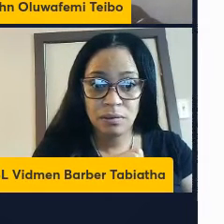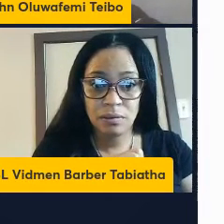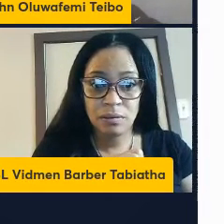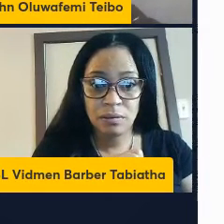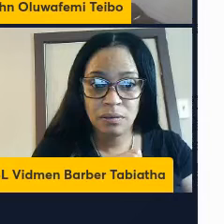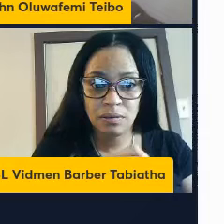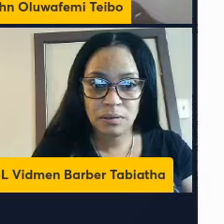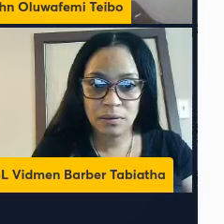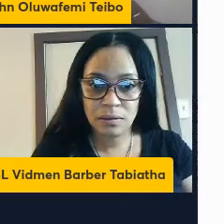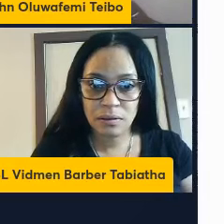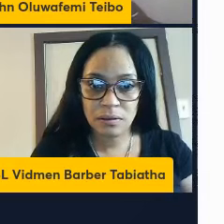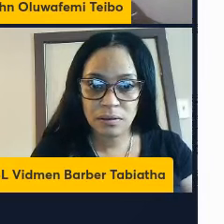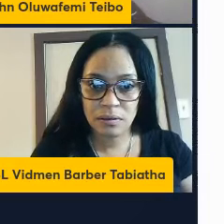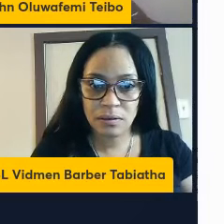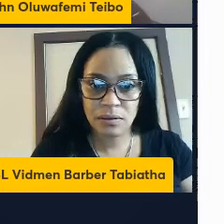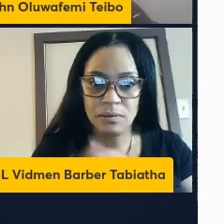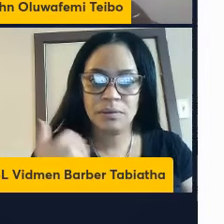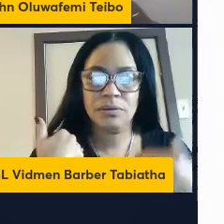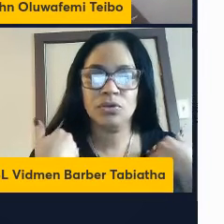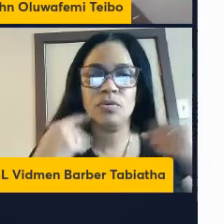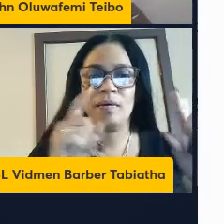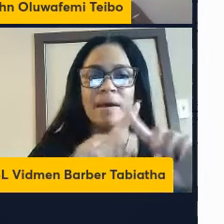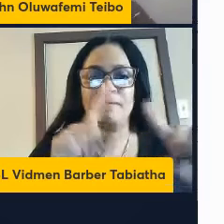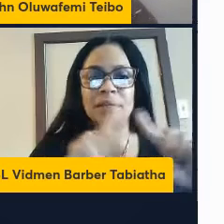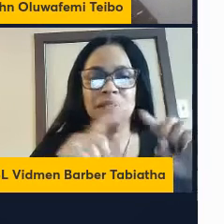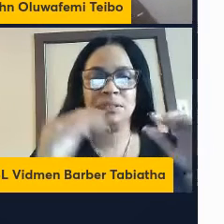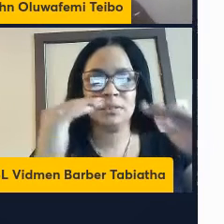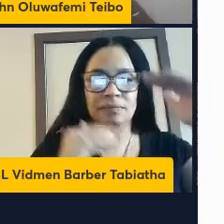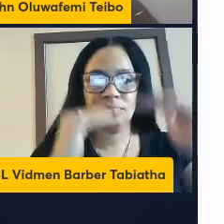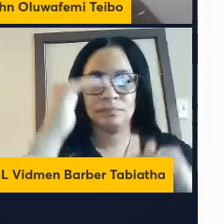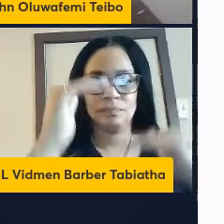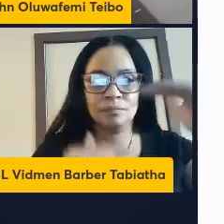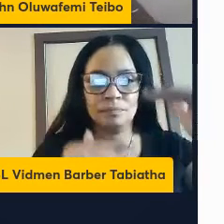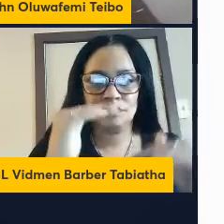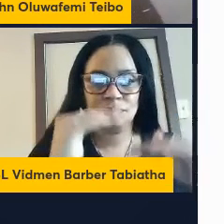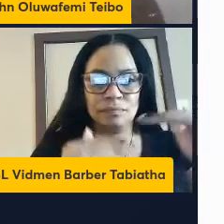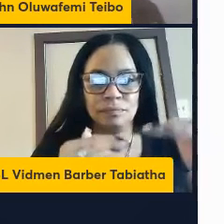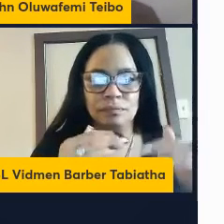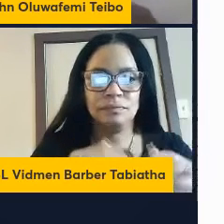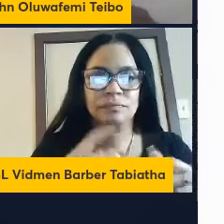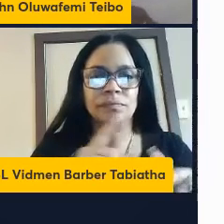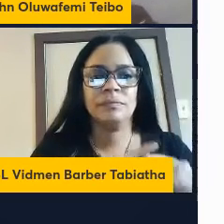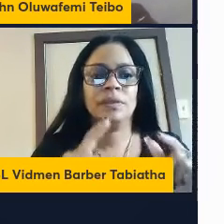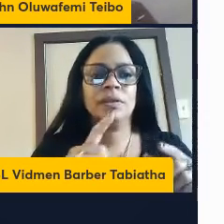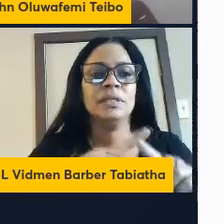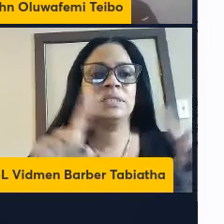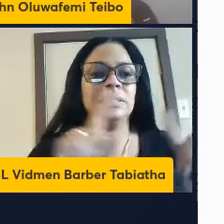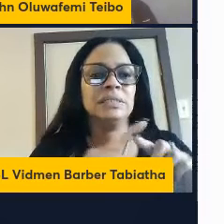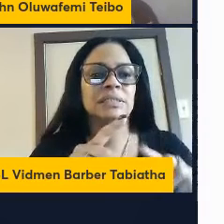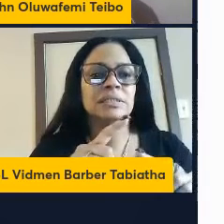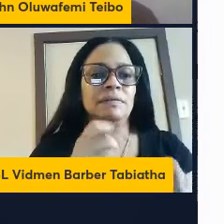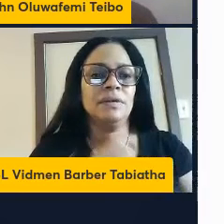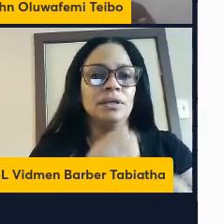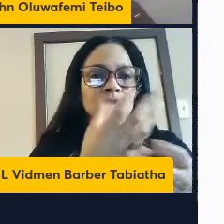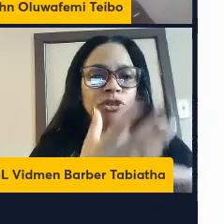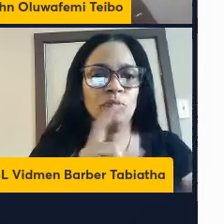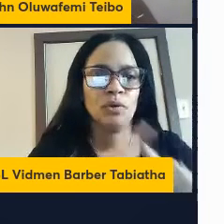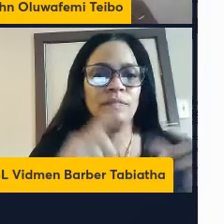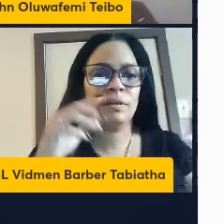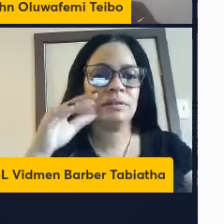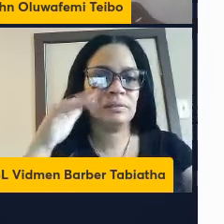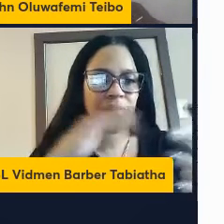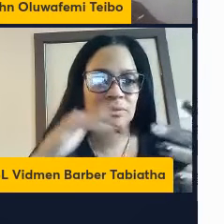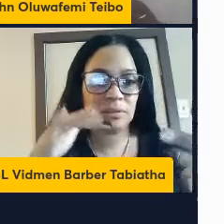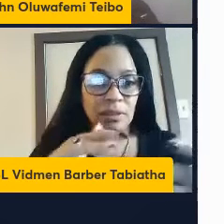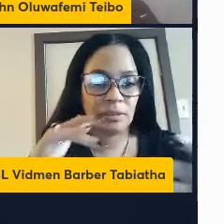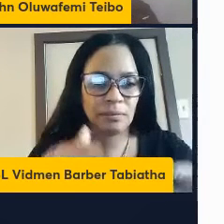alpha construct. So they have distinct profile, which we intend to actually explore typically in a subsequent study using